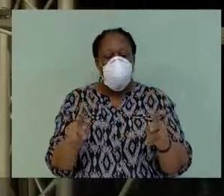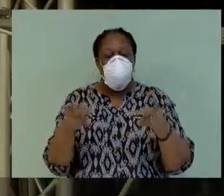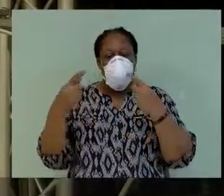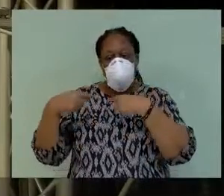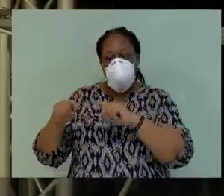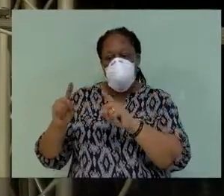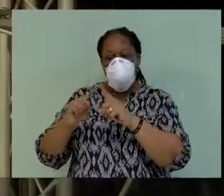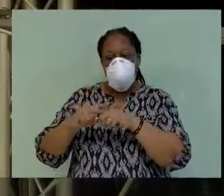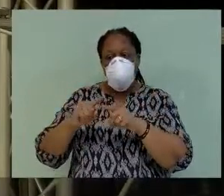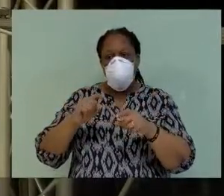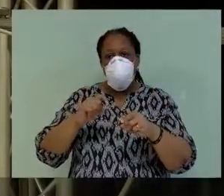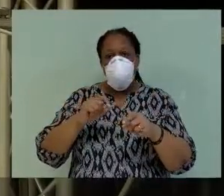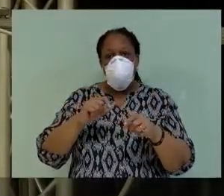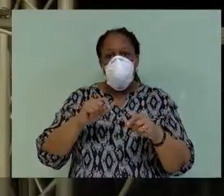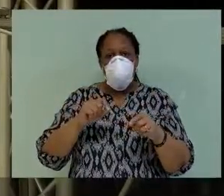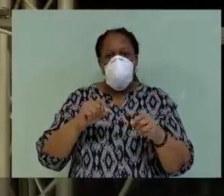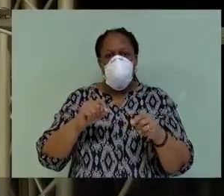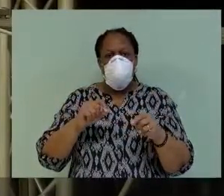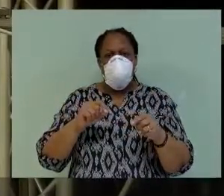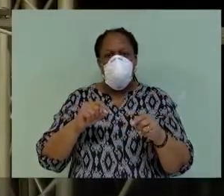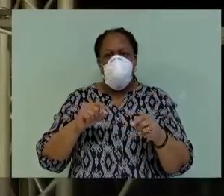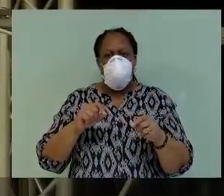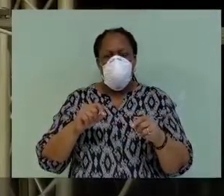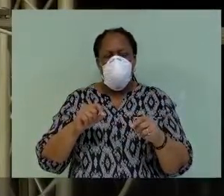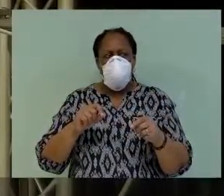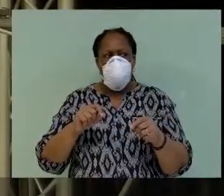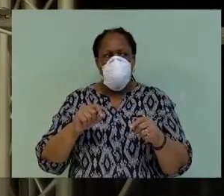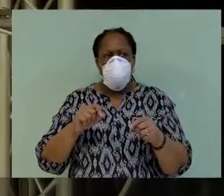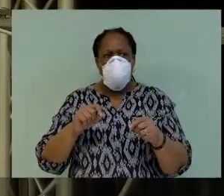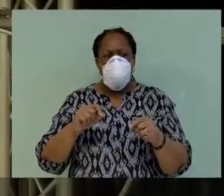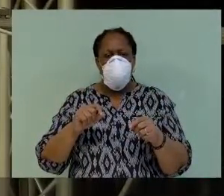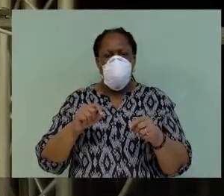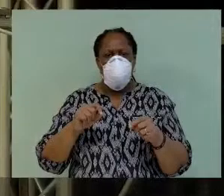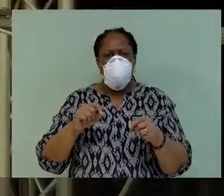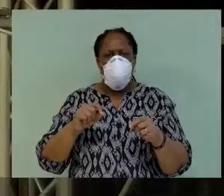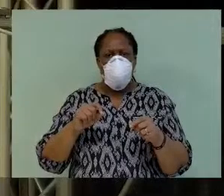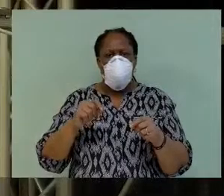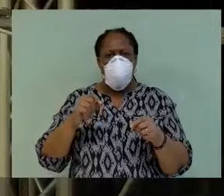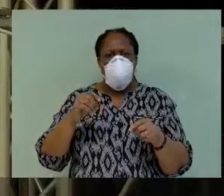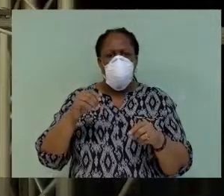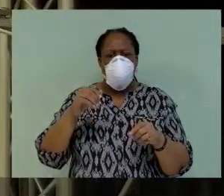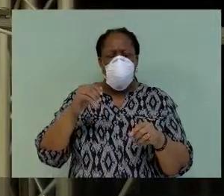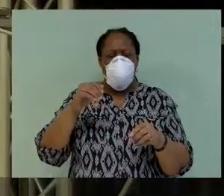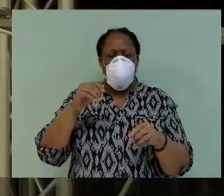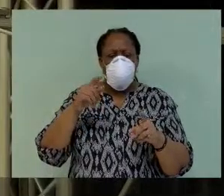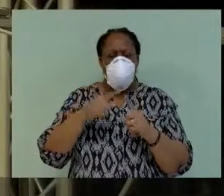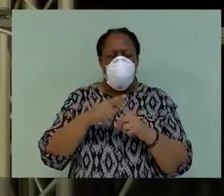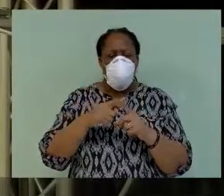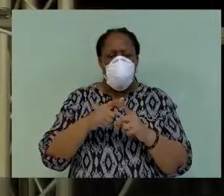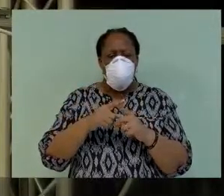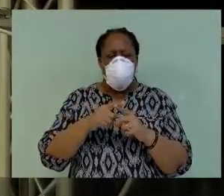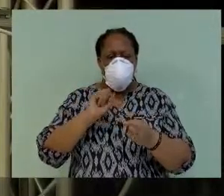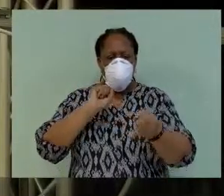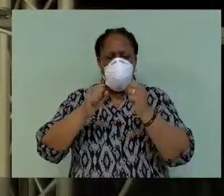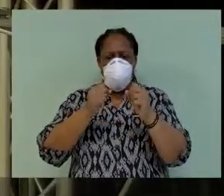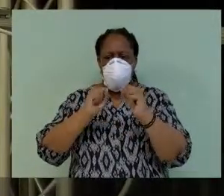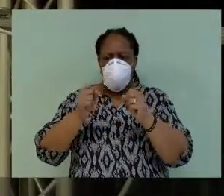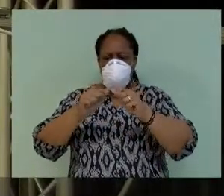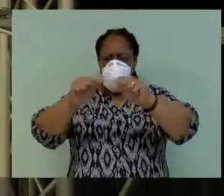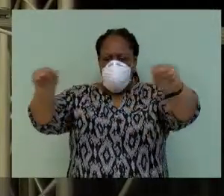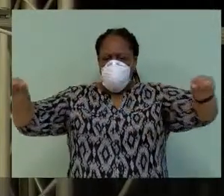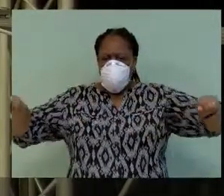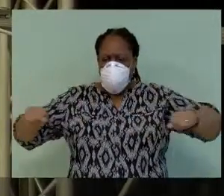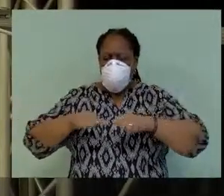Stadium walking their dogs on the track and even riding bicycles on the track. And so the ministry is